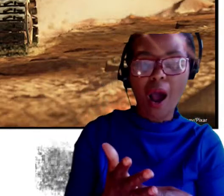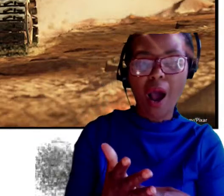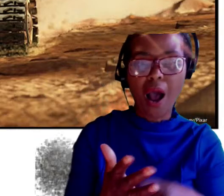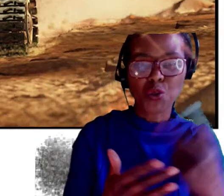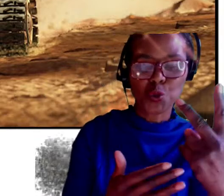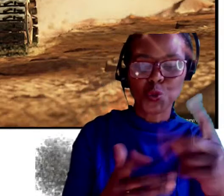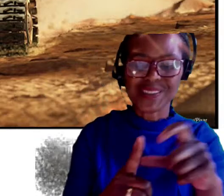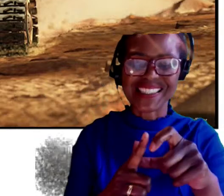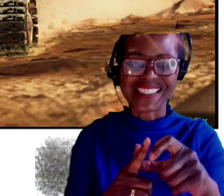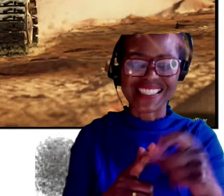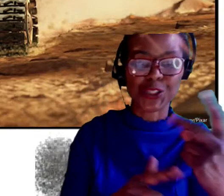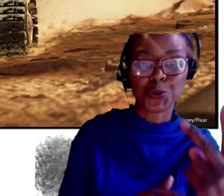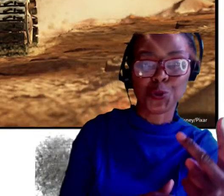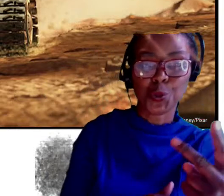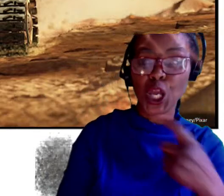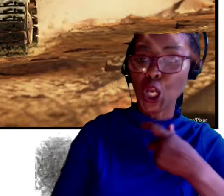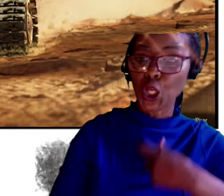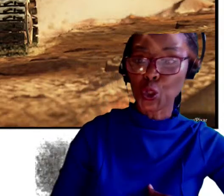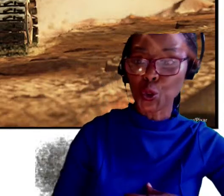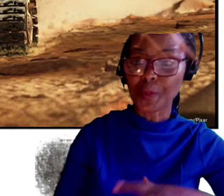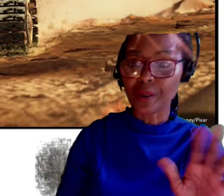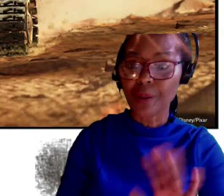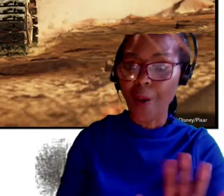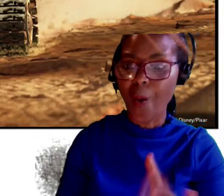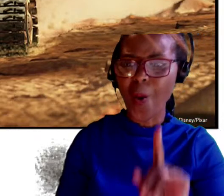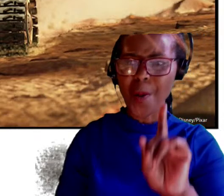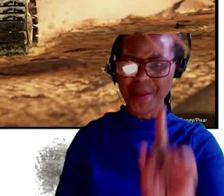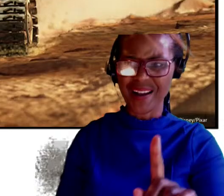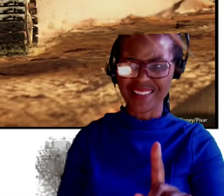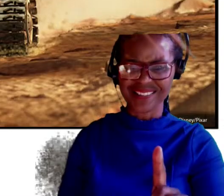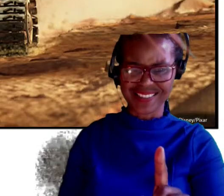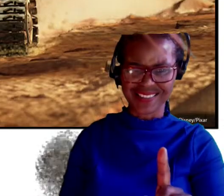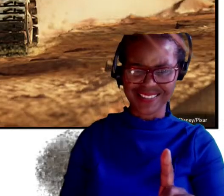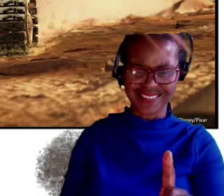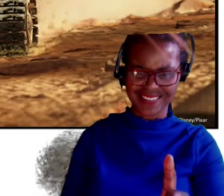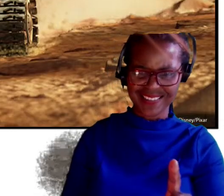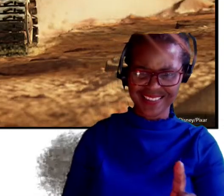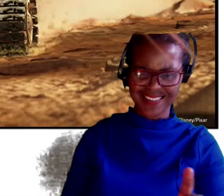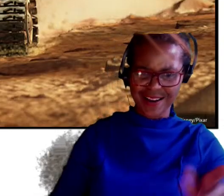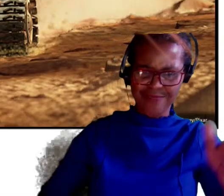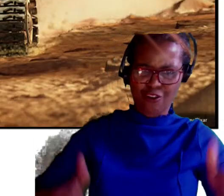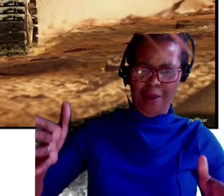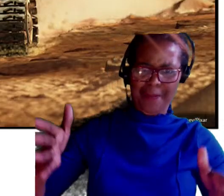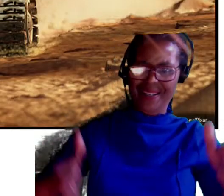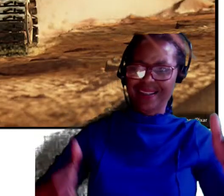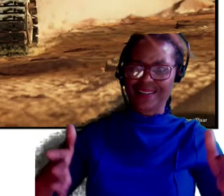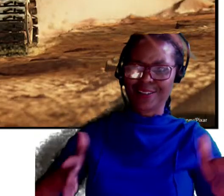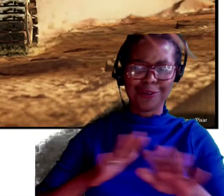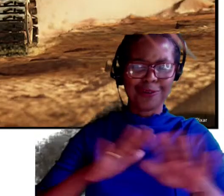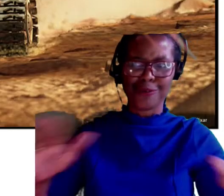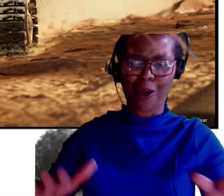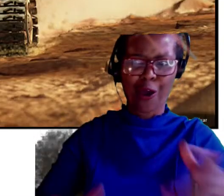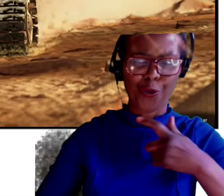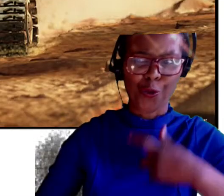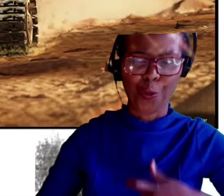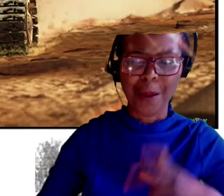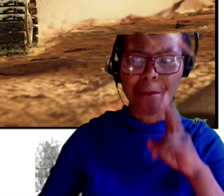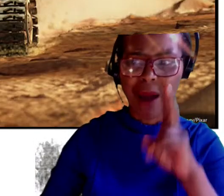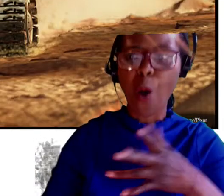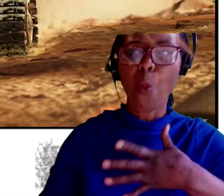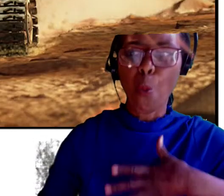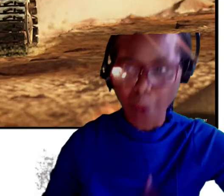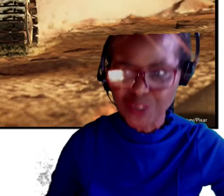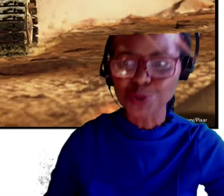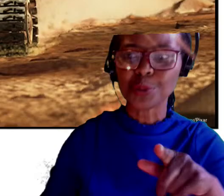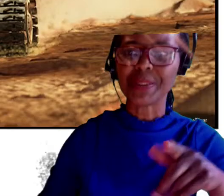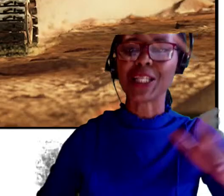human, but act like they didn't get the message. My take is that we adore stories about mechanical creatures who aspire to